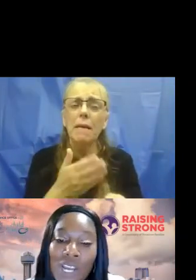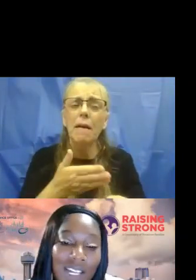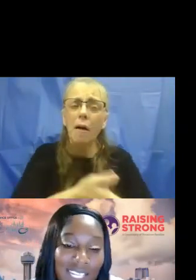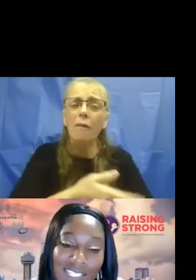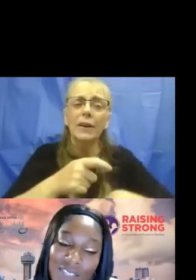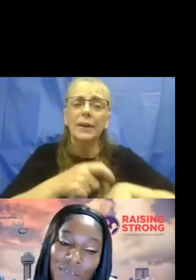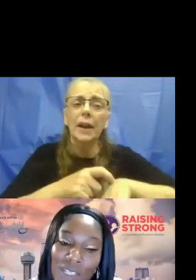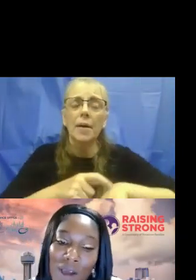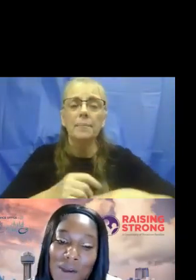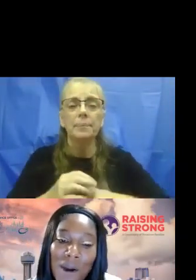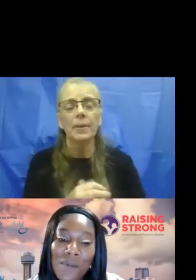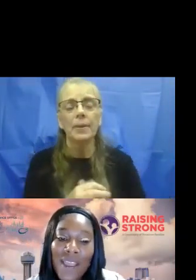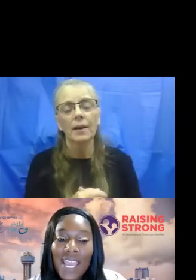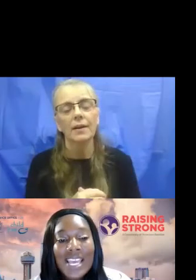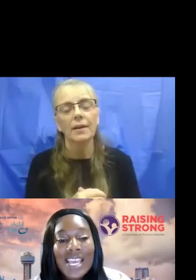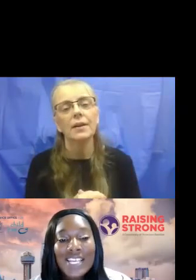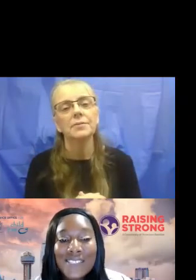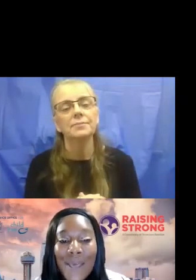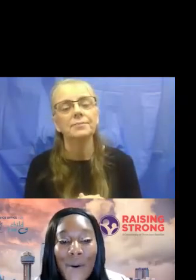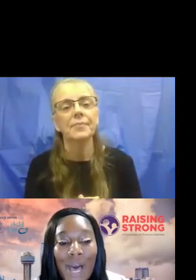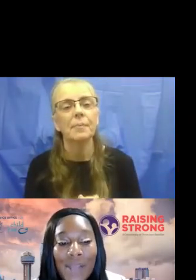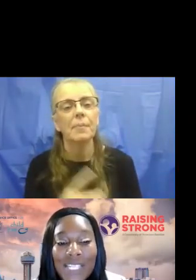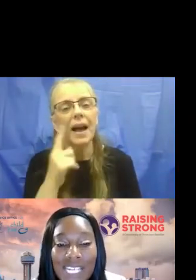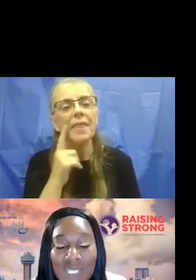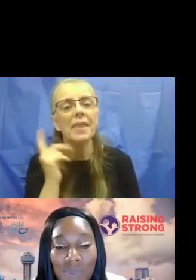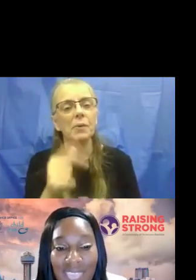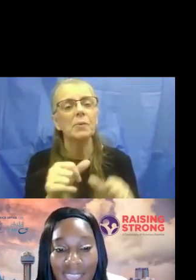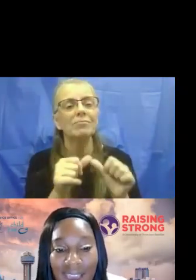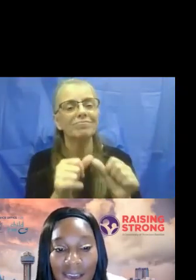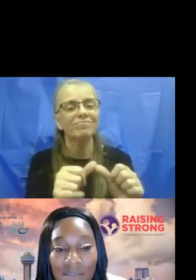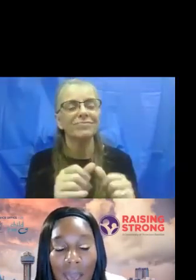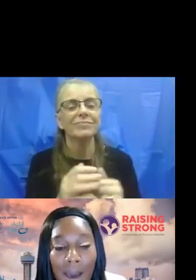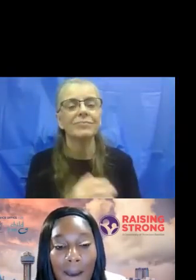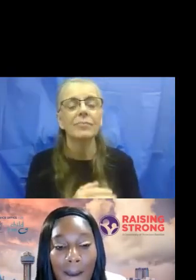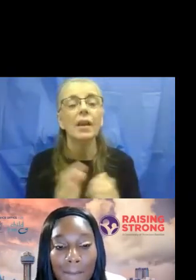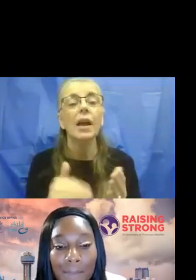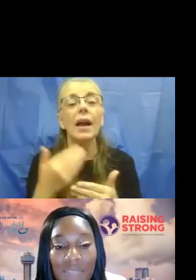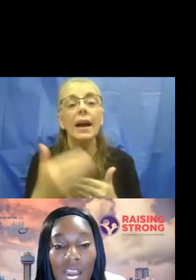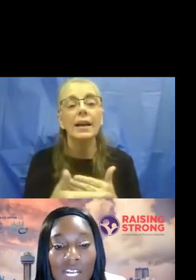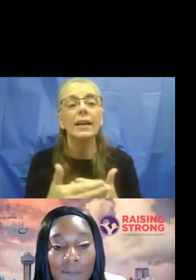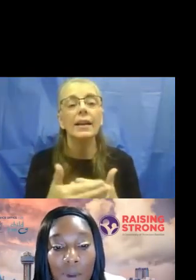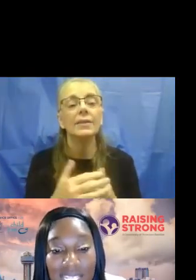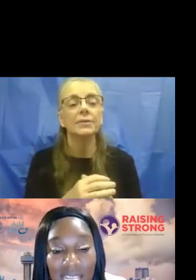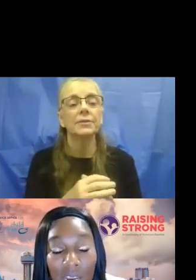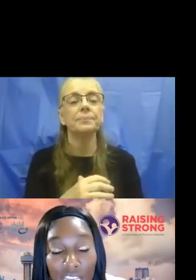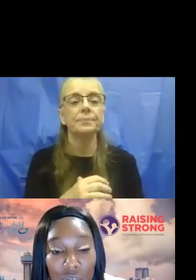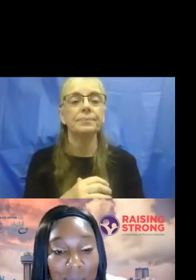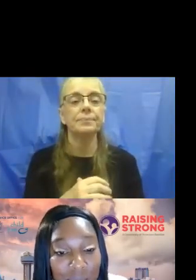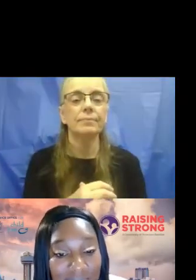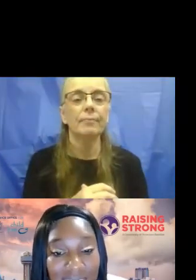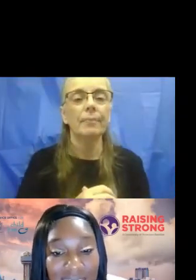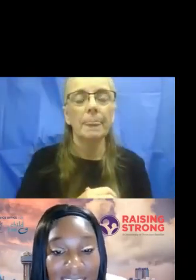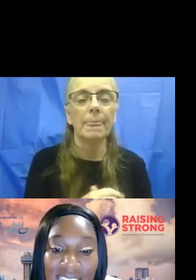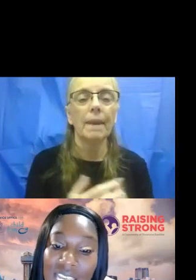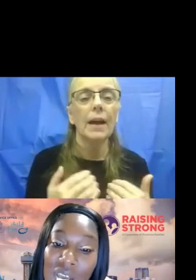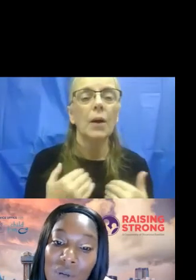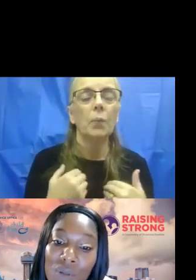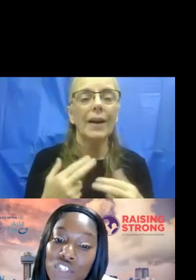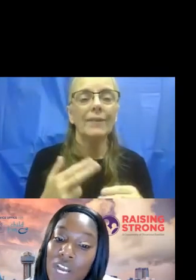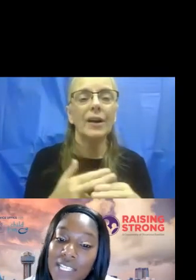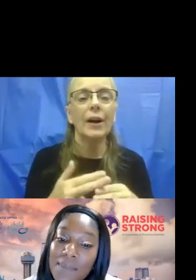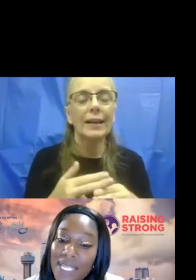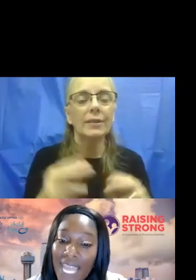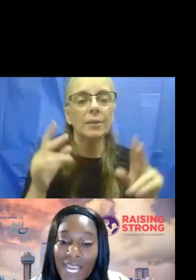think we all in this for the long haul, right? So next we have our interim president and